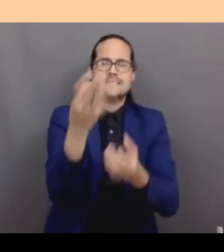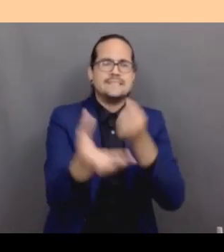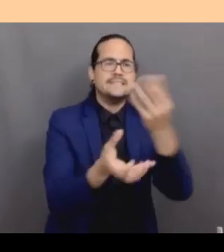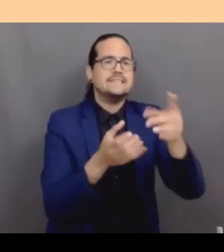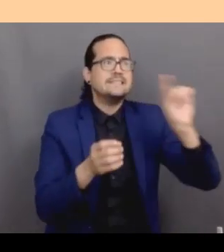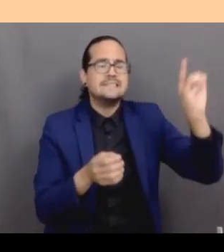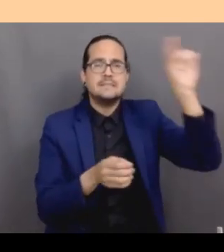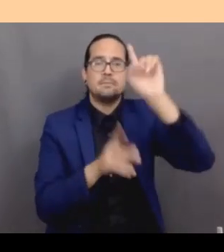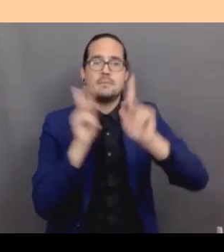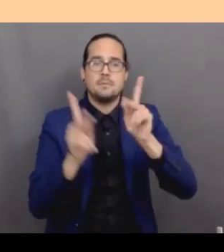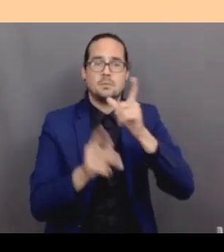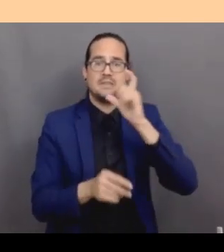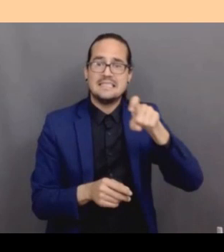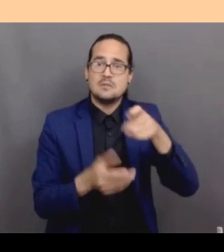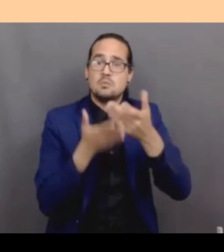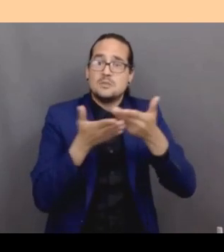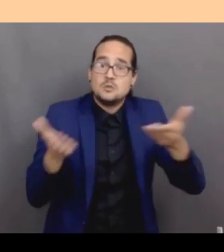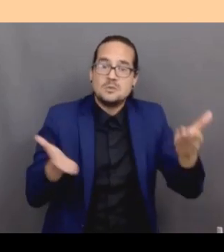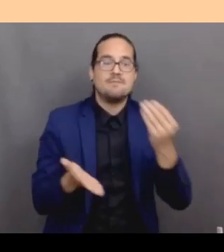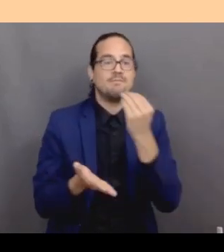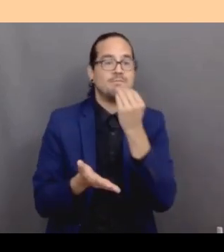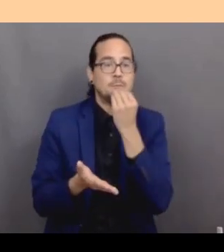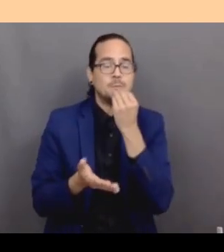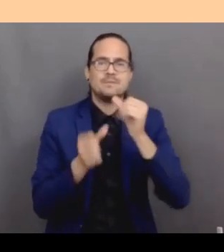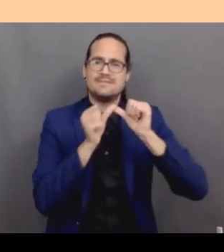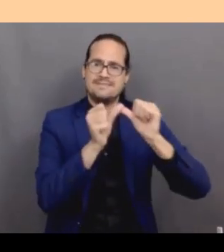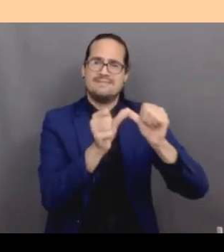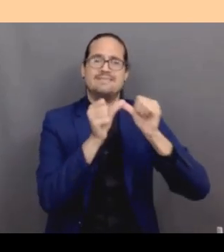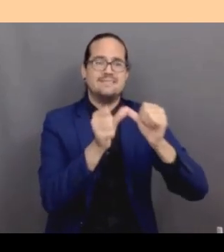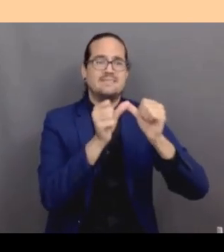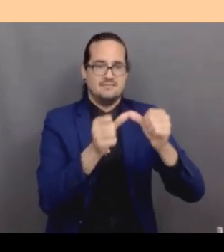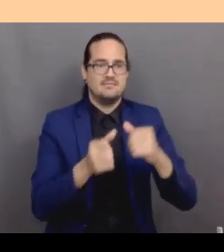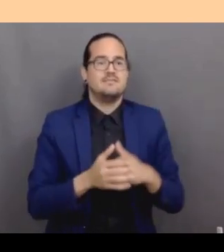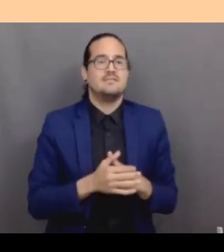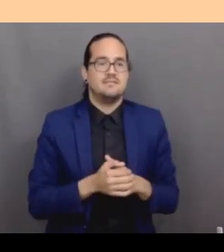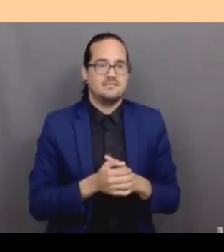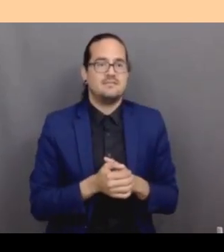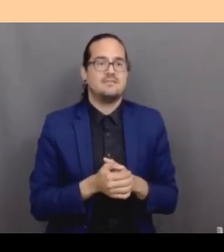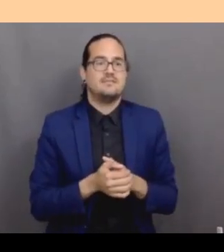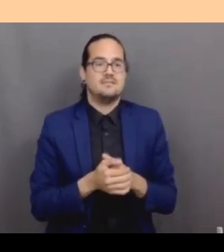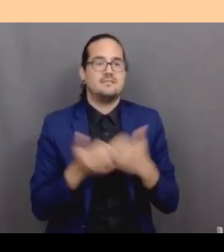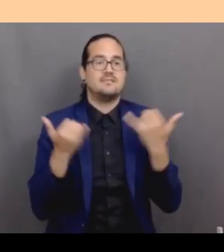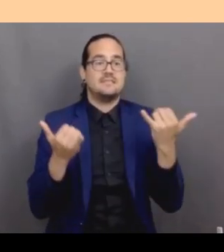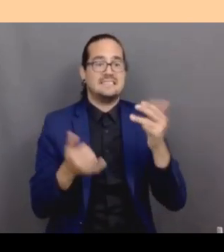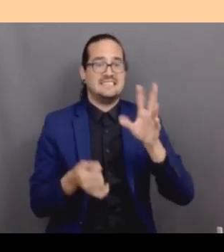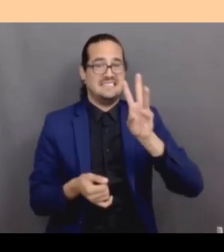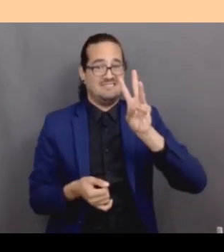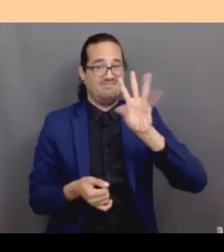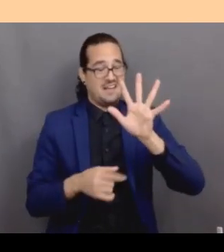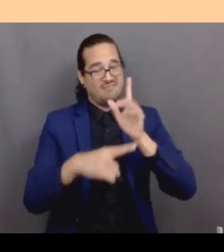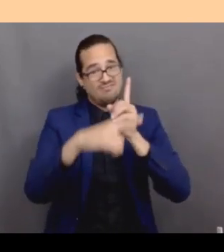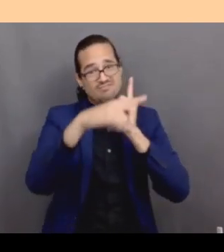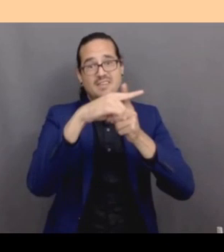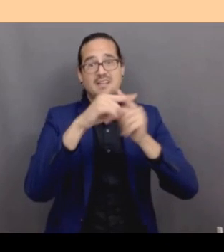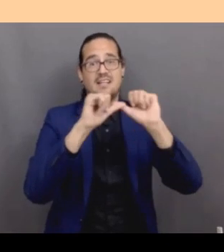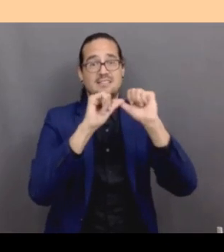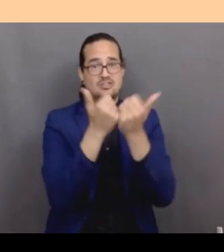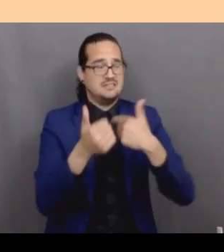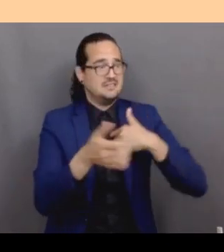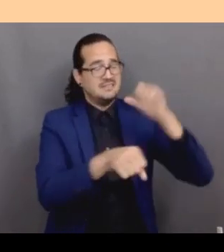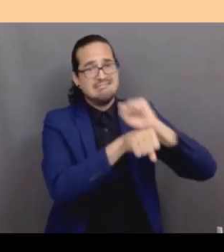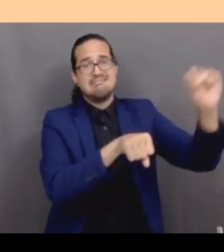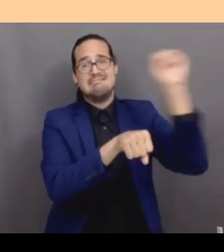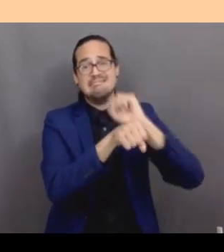partner agencies such as the Food Bank of San Francisco and Marin, Bayside, MLK, Whistle Stop,